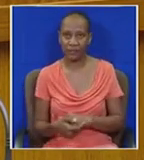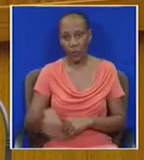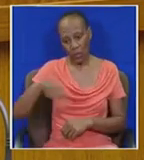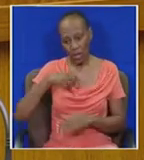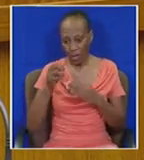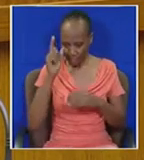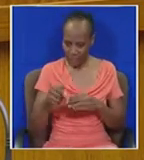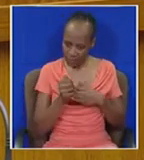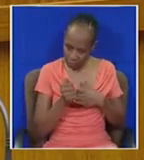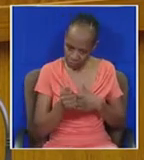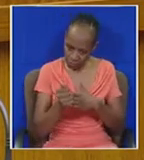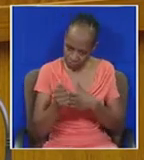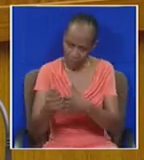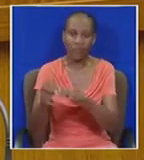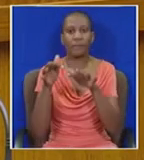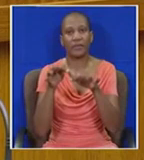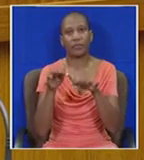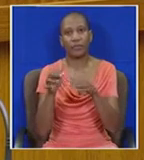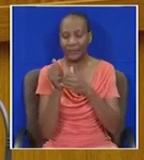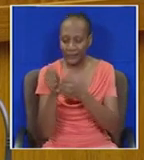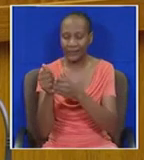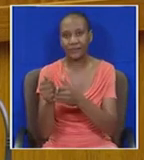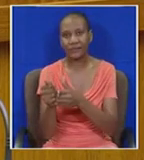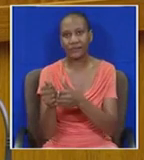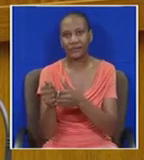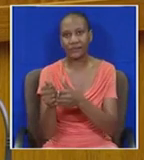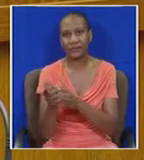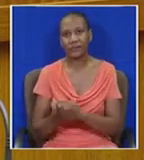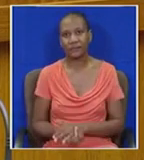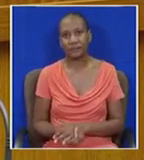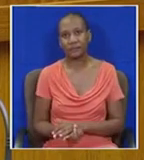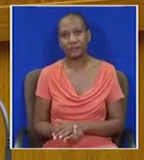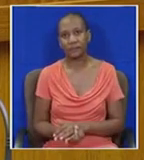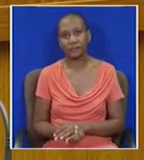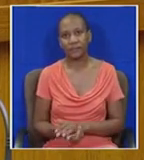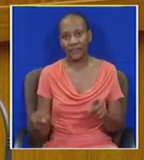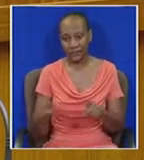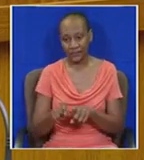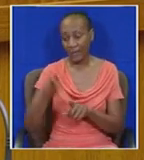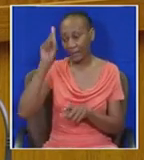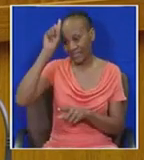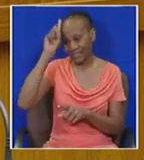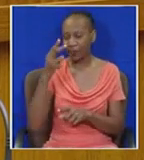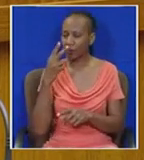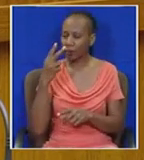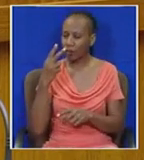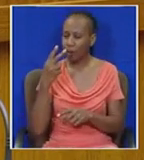abantu basemzansi to the promised land that Madiba envisioned.